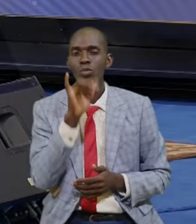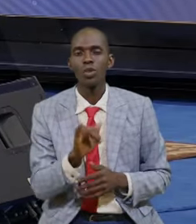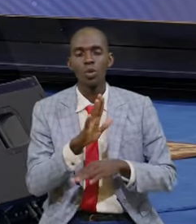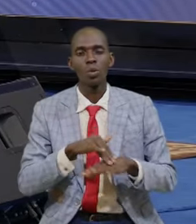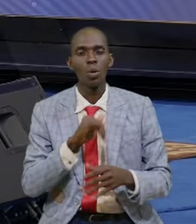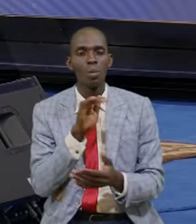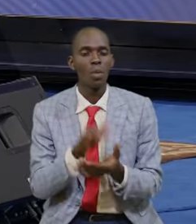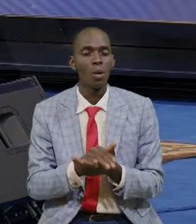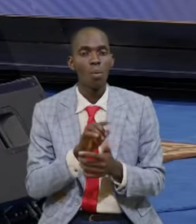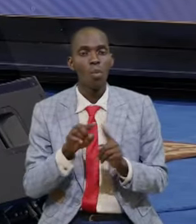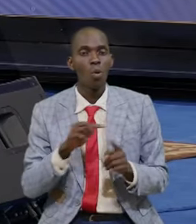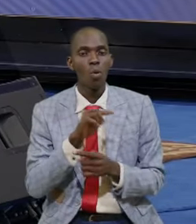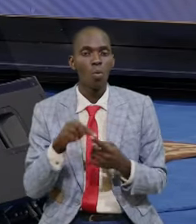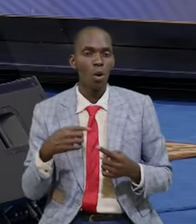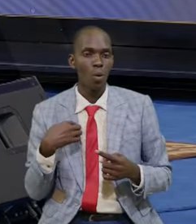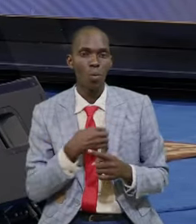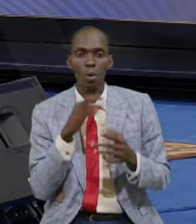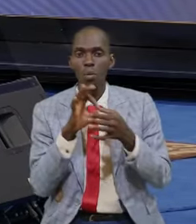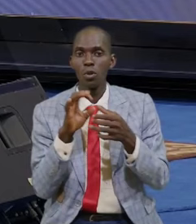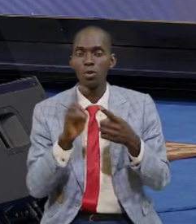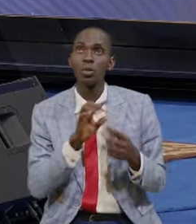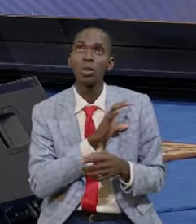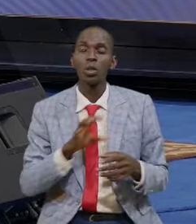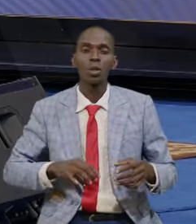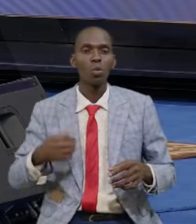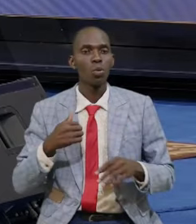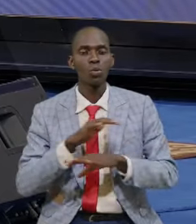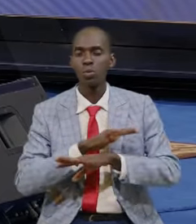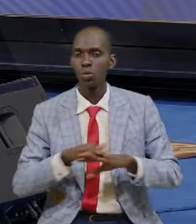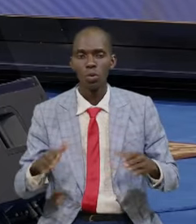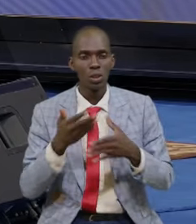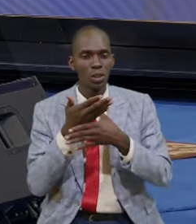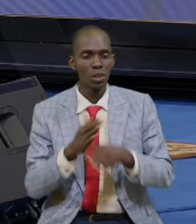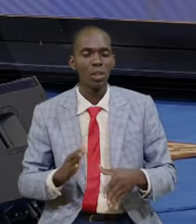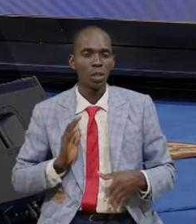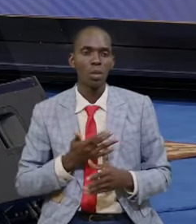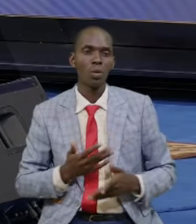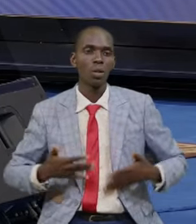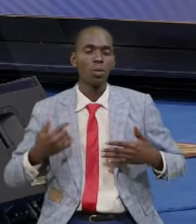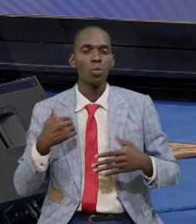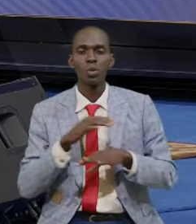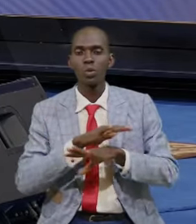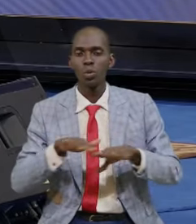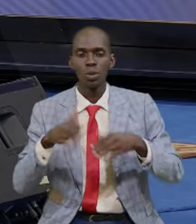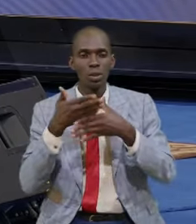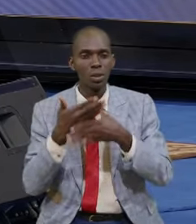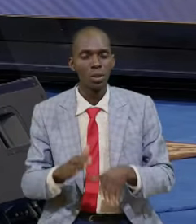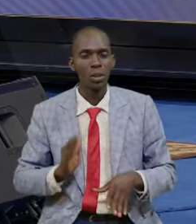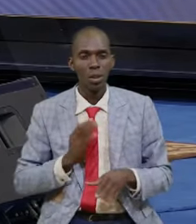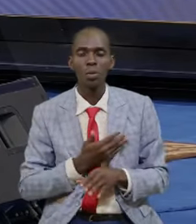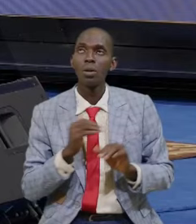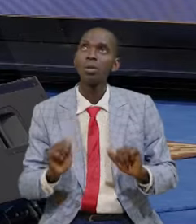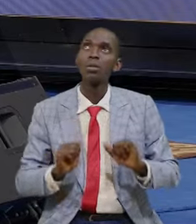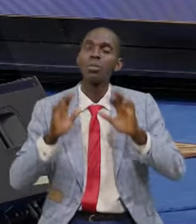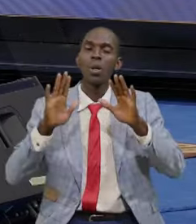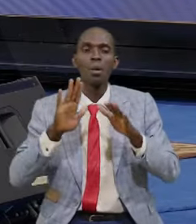to Christ, we do not share our life. We do not share our commitment